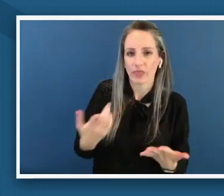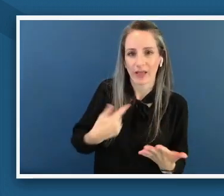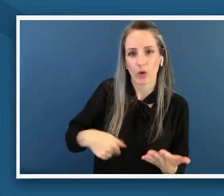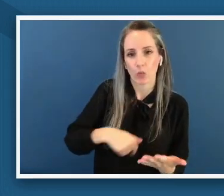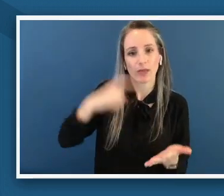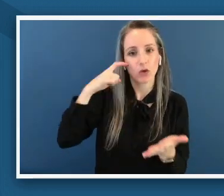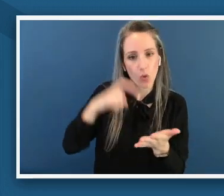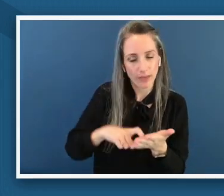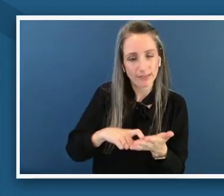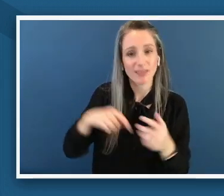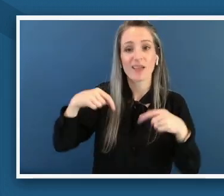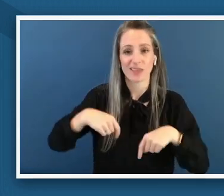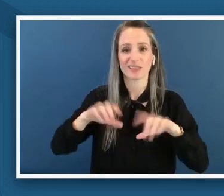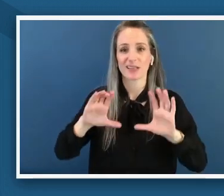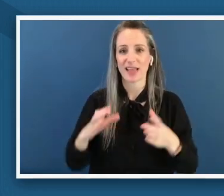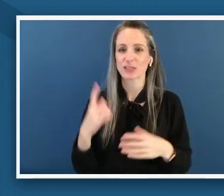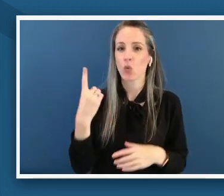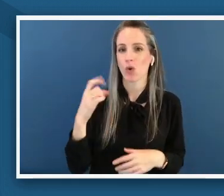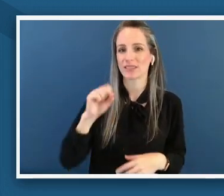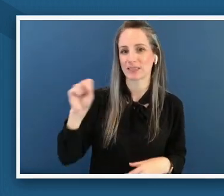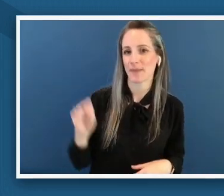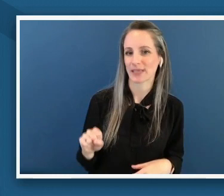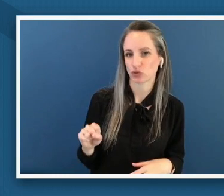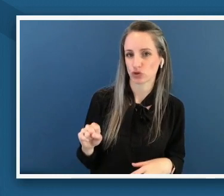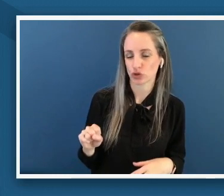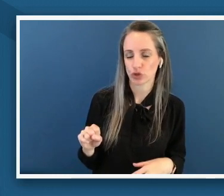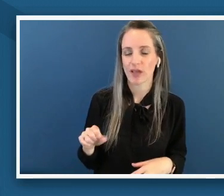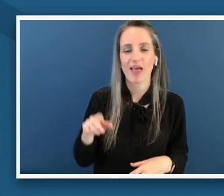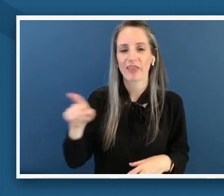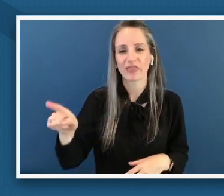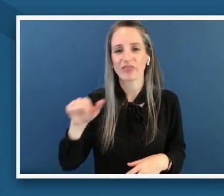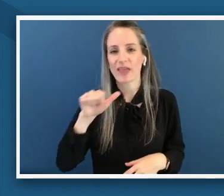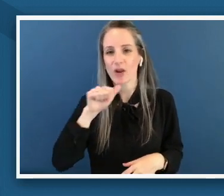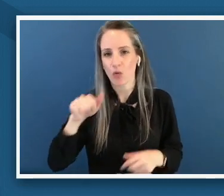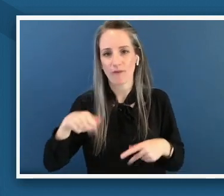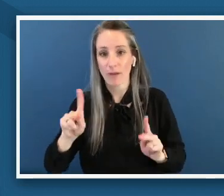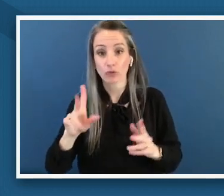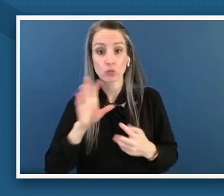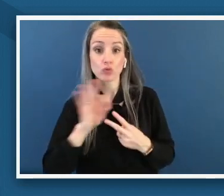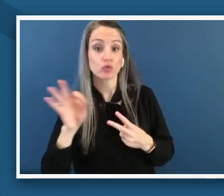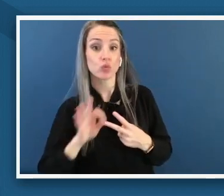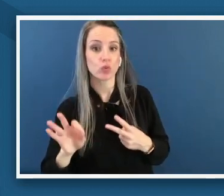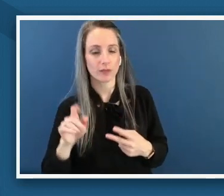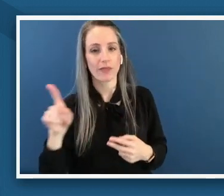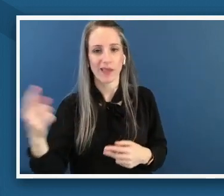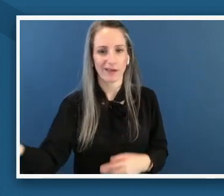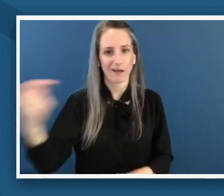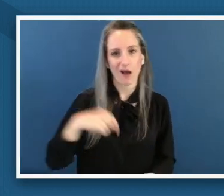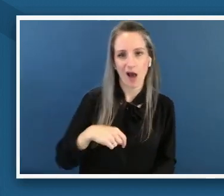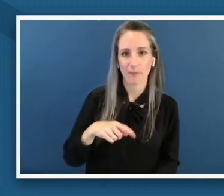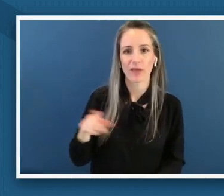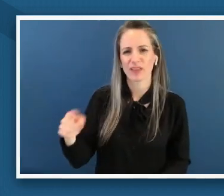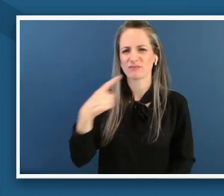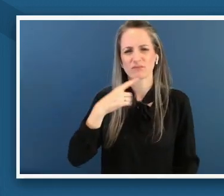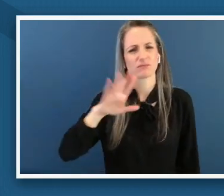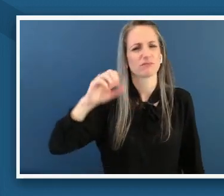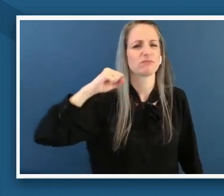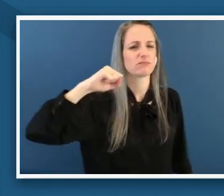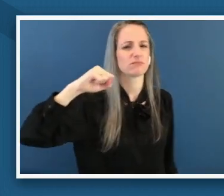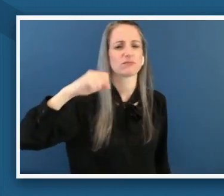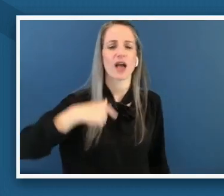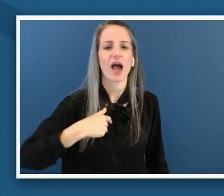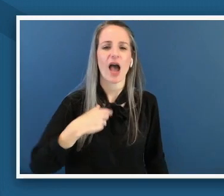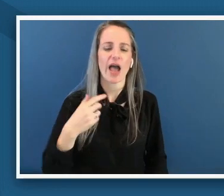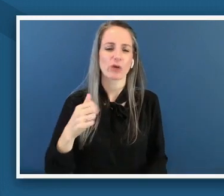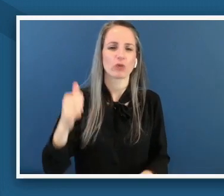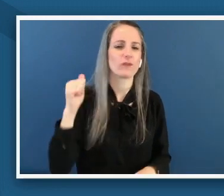class and students don't really get to choose us. They kind of just come to us. And so one thing they say is, Mr. Young, I'm not going to sing, or I'm not going to dance, or I'm not going to